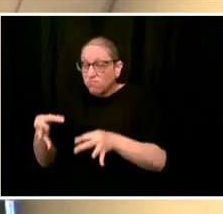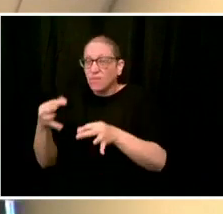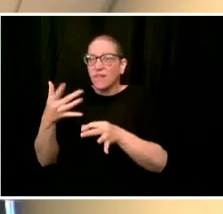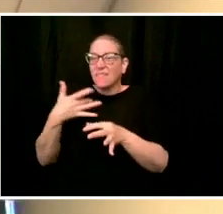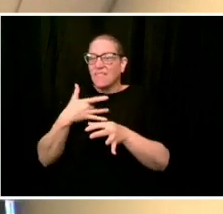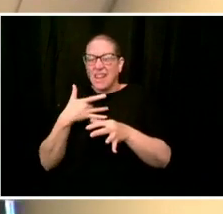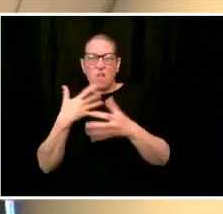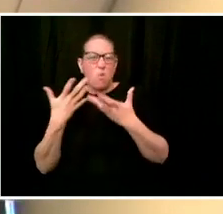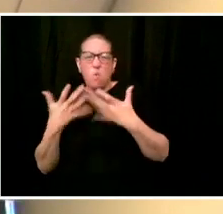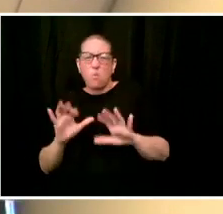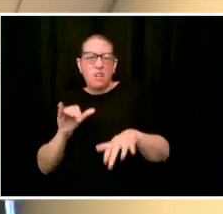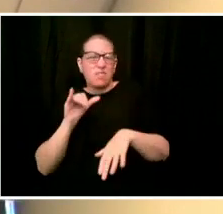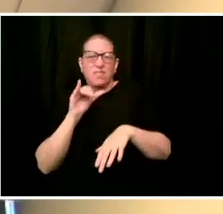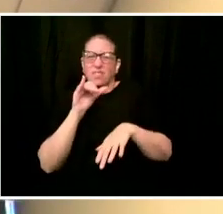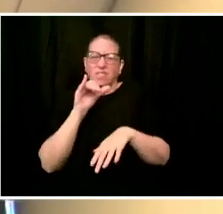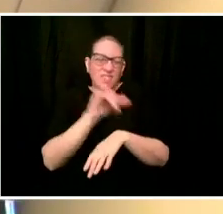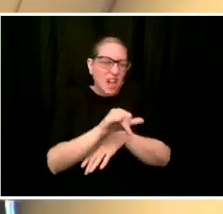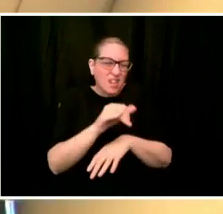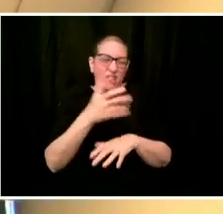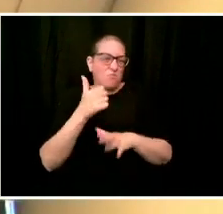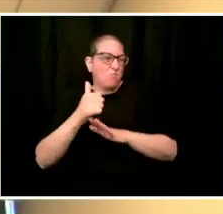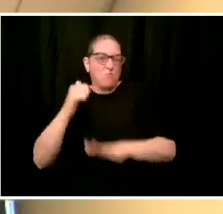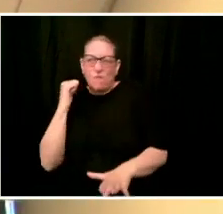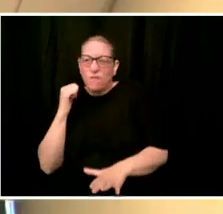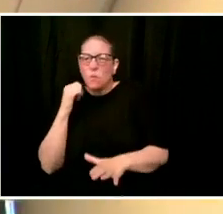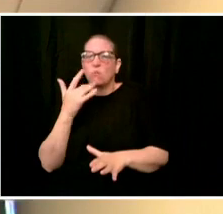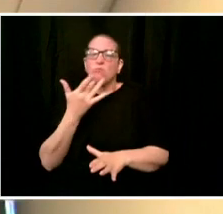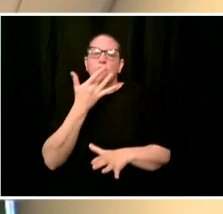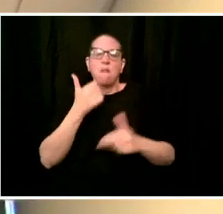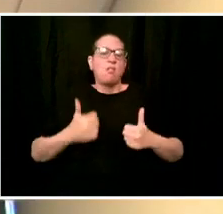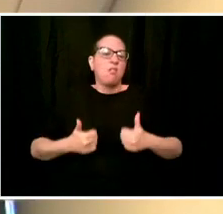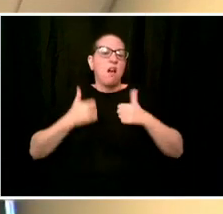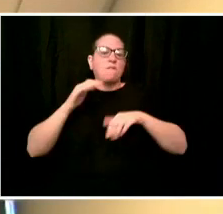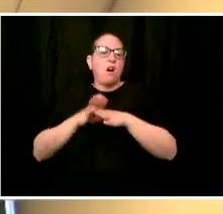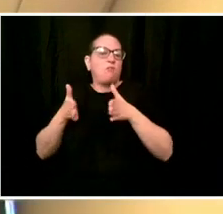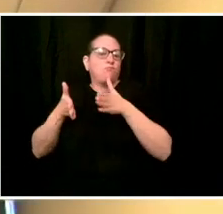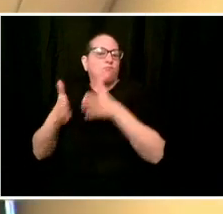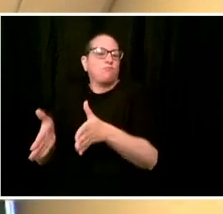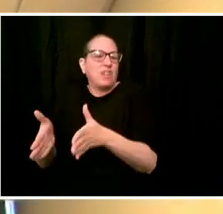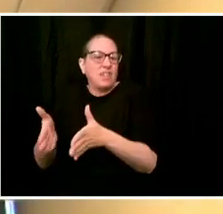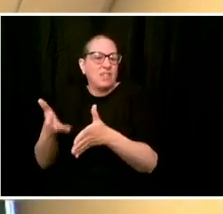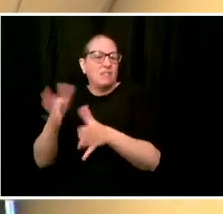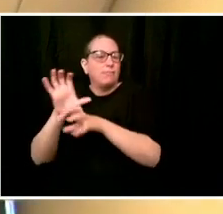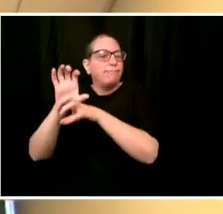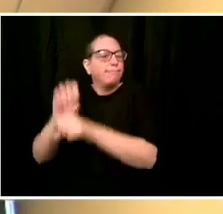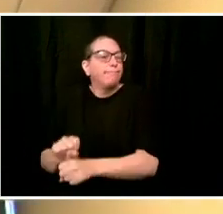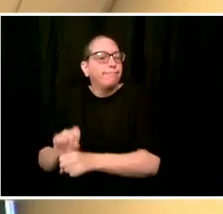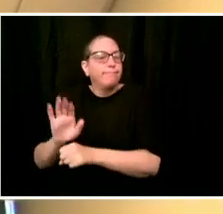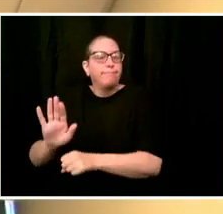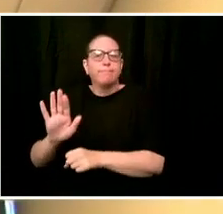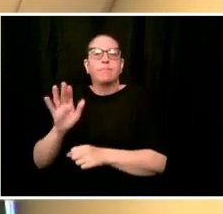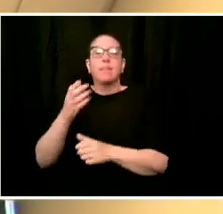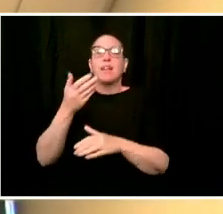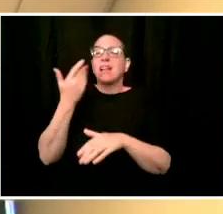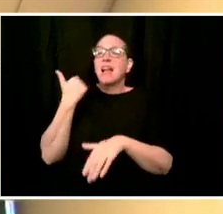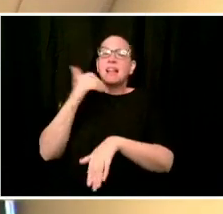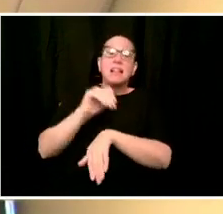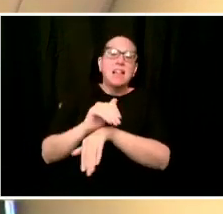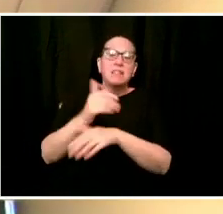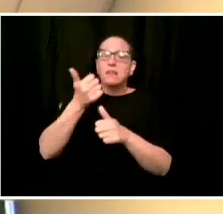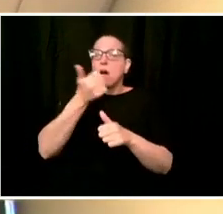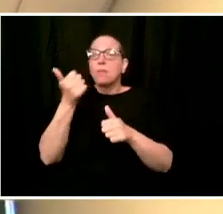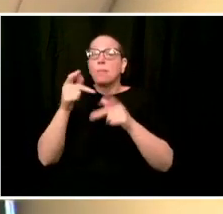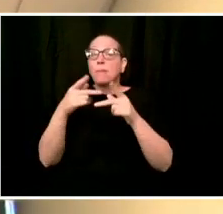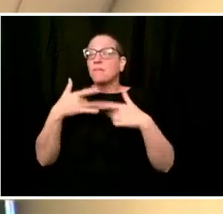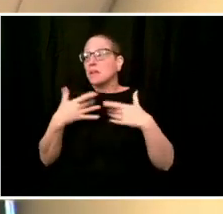there are tools, there is hope, there is a roof we can give you and services we can provide to you to have you come in and stay inside. Thank